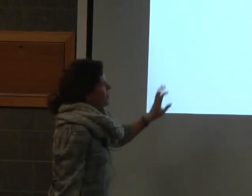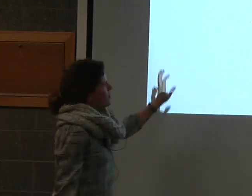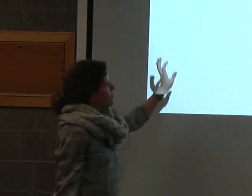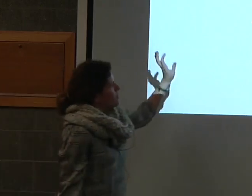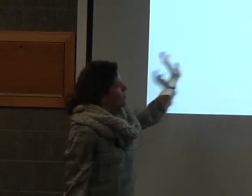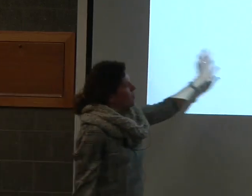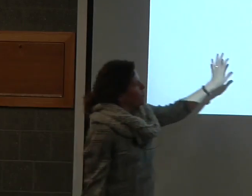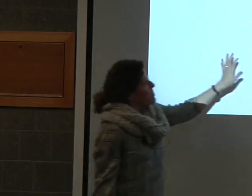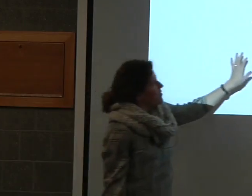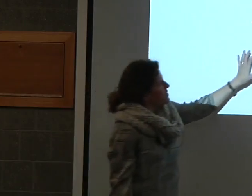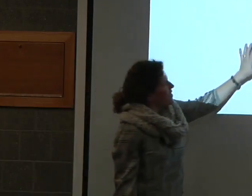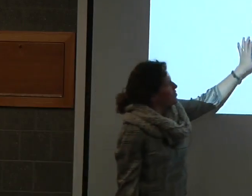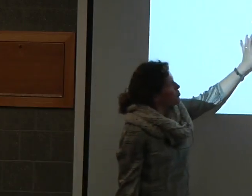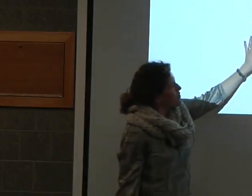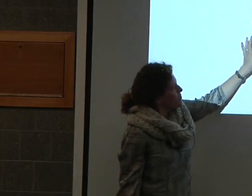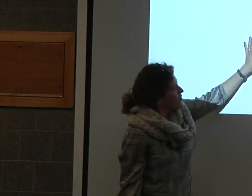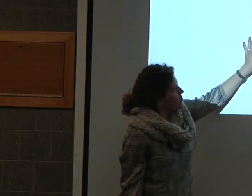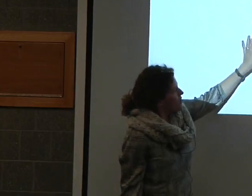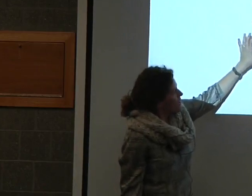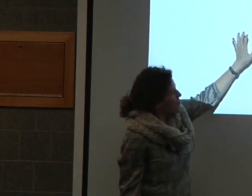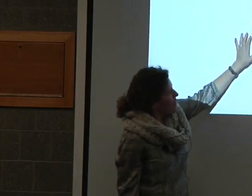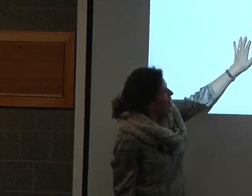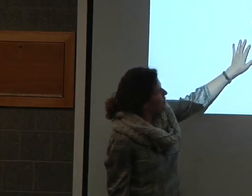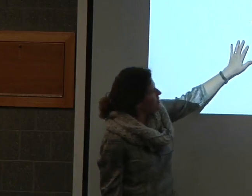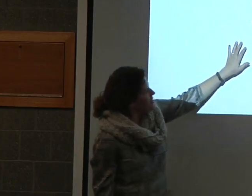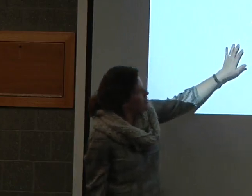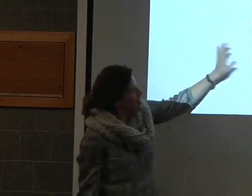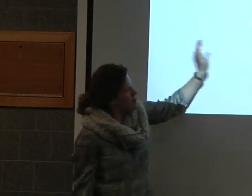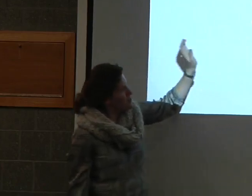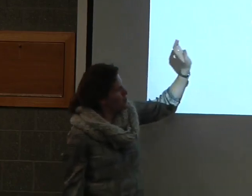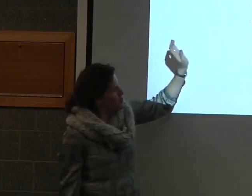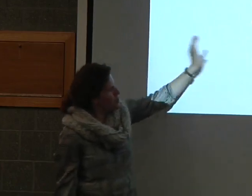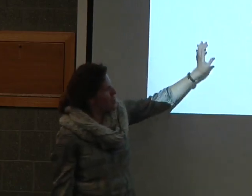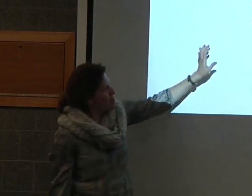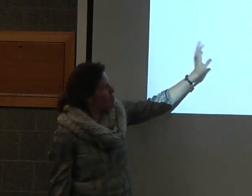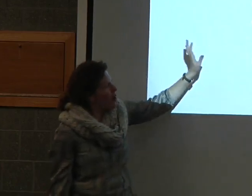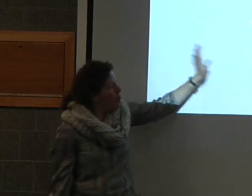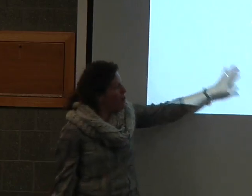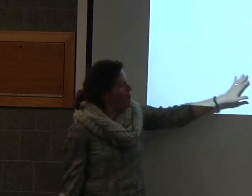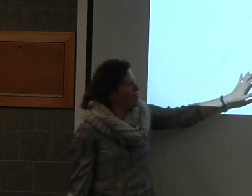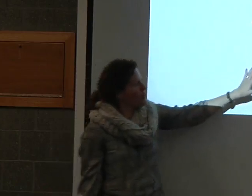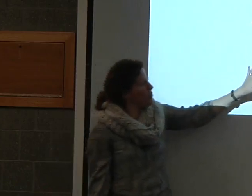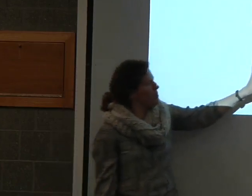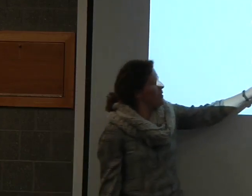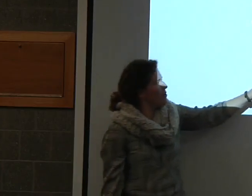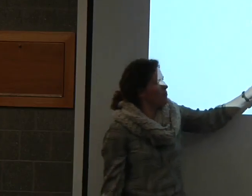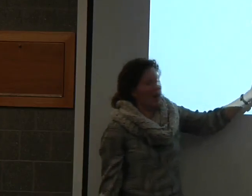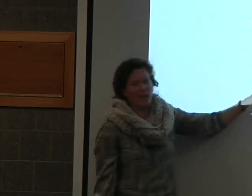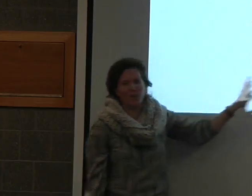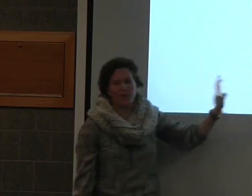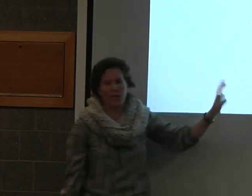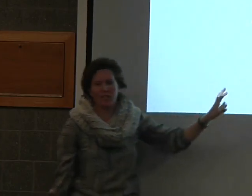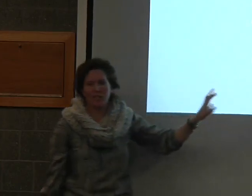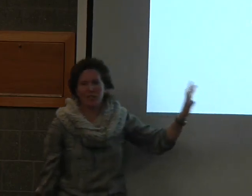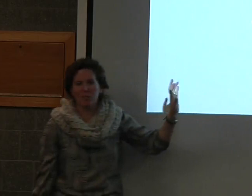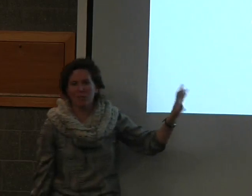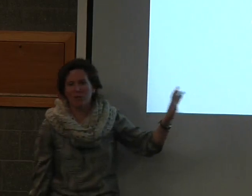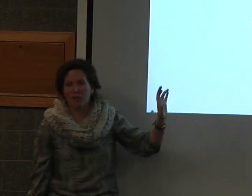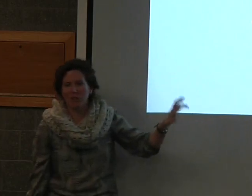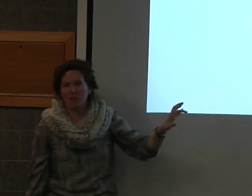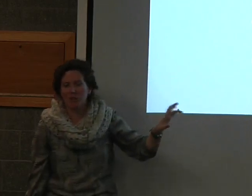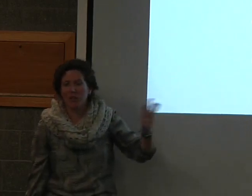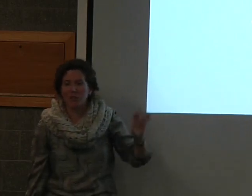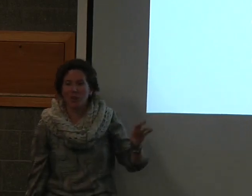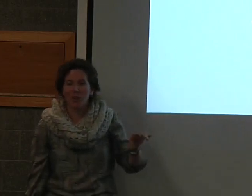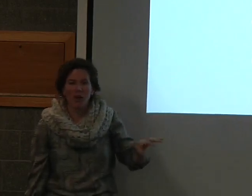So the myth is that it's great for generating hypotheses as the first step, but other methods would be better for actually testing them and